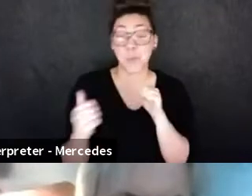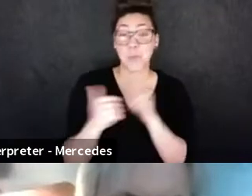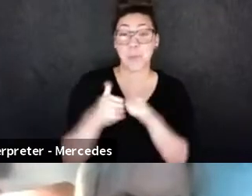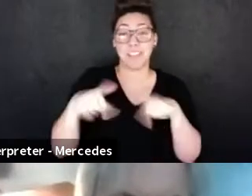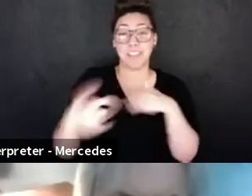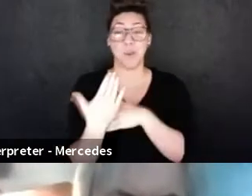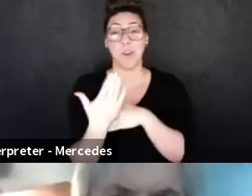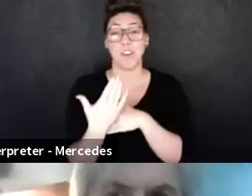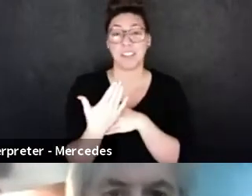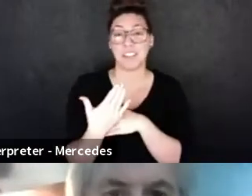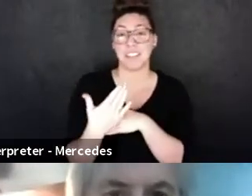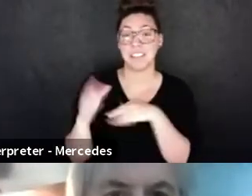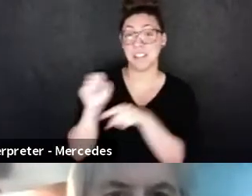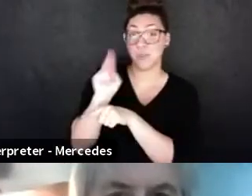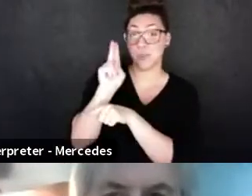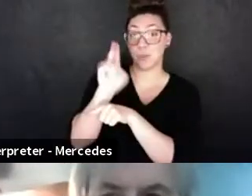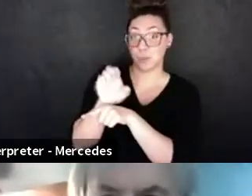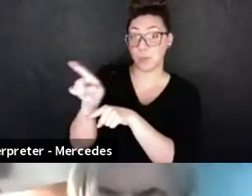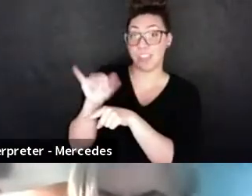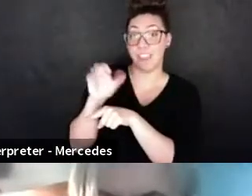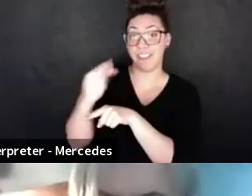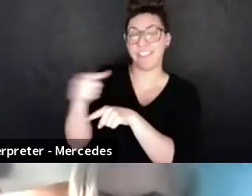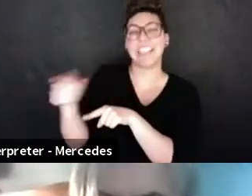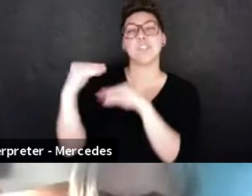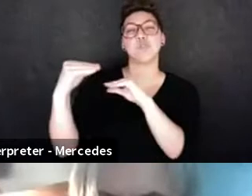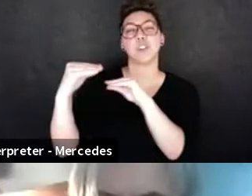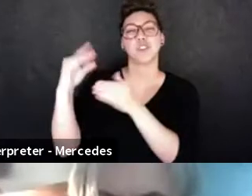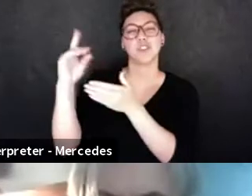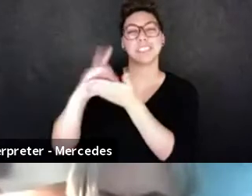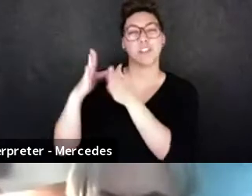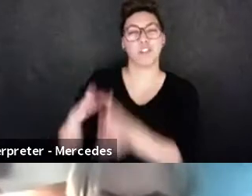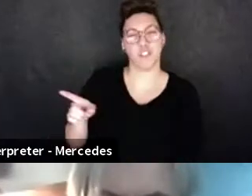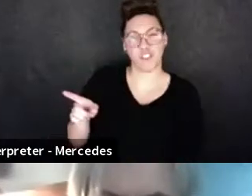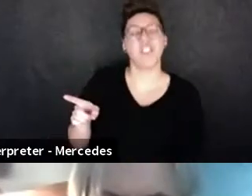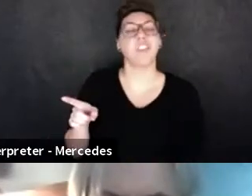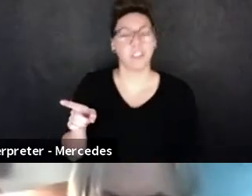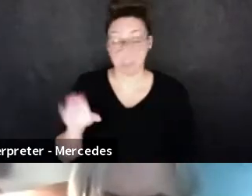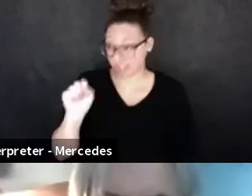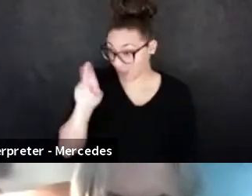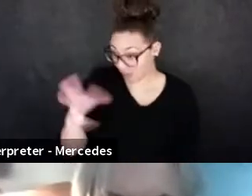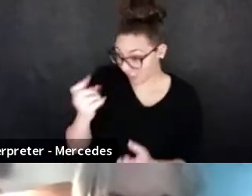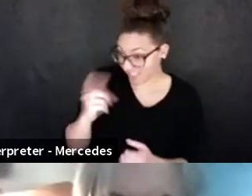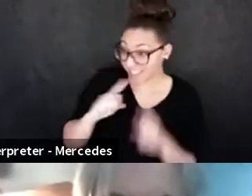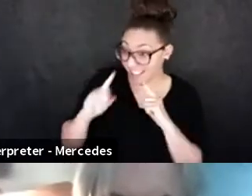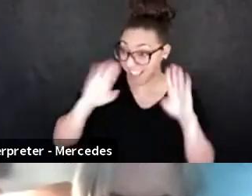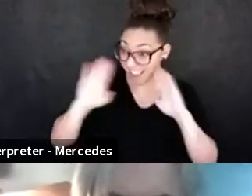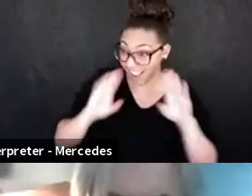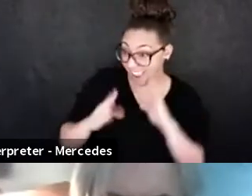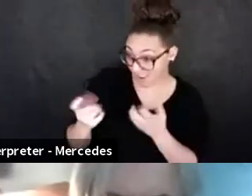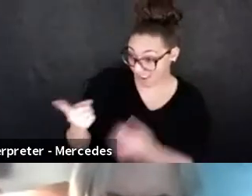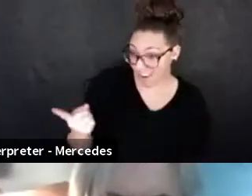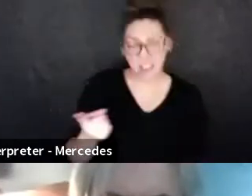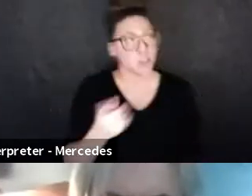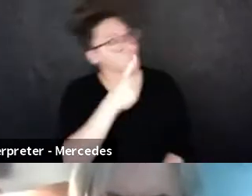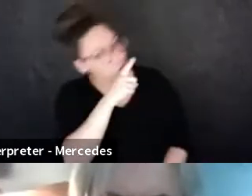is Sue Yang, our instructional designer. Sue, you want to say hi to everyone? Sure. Good